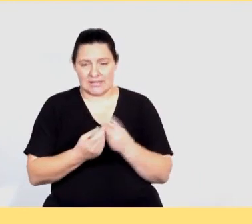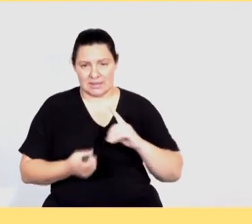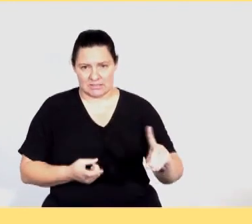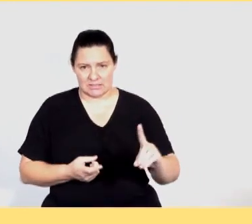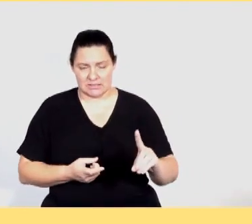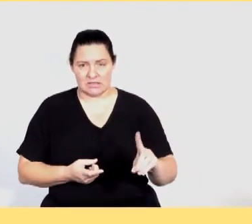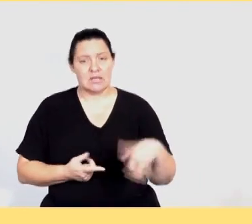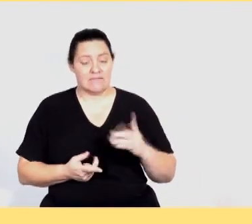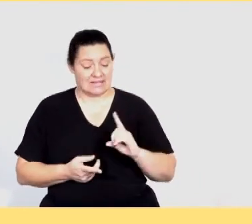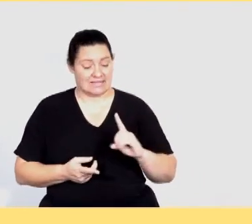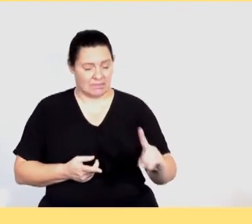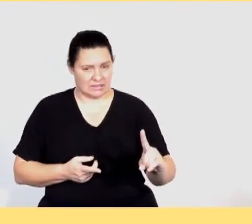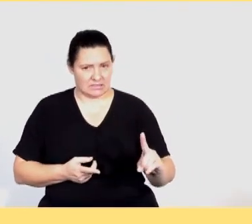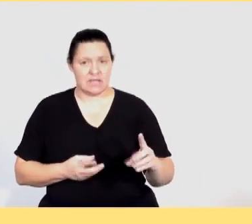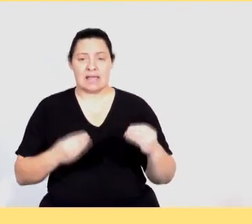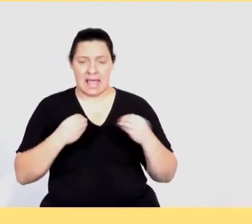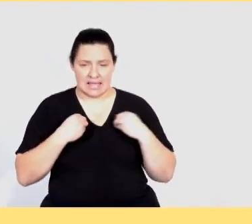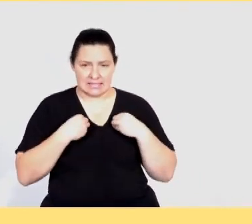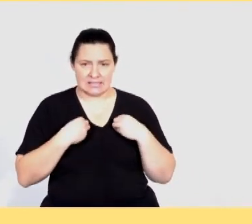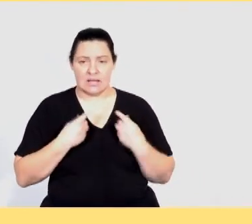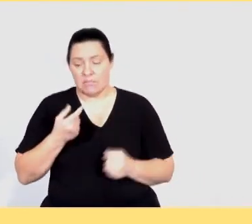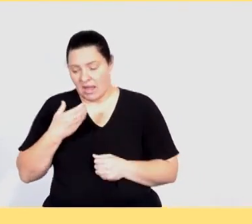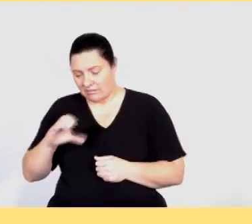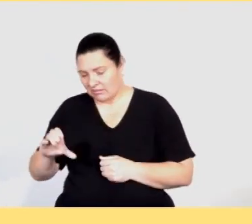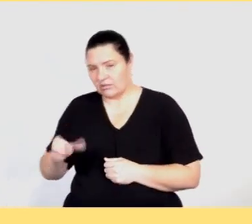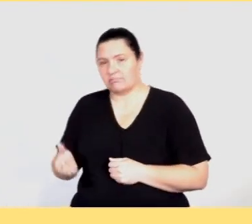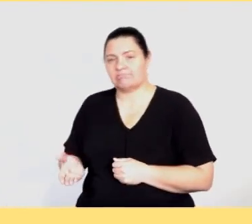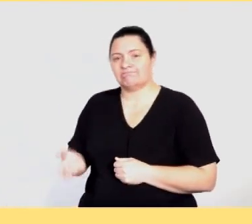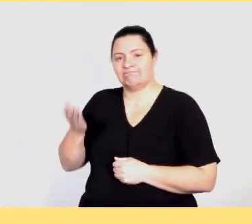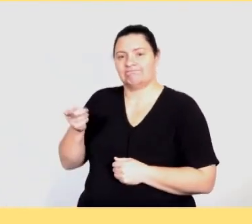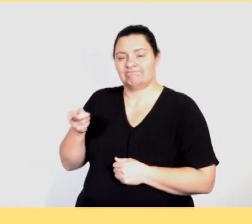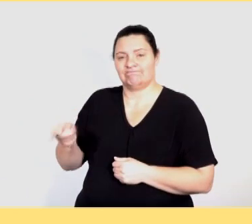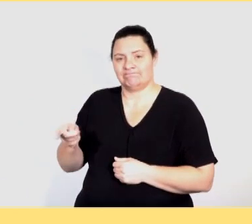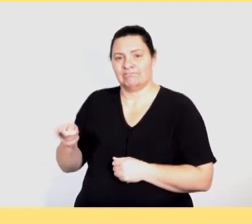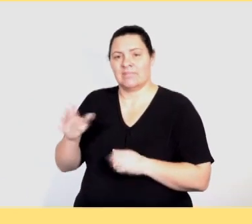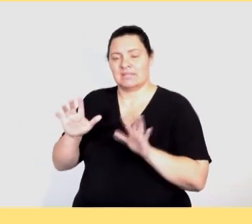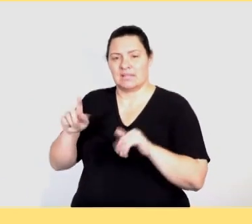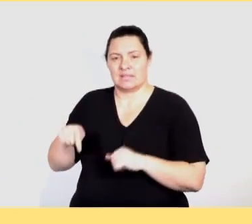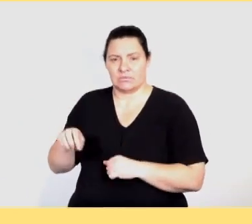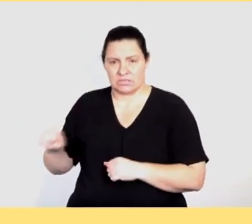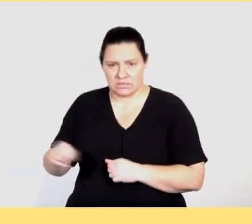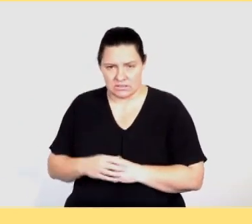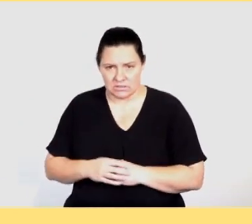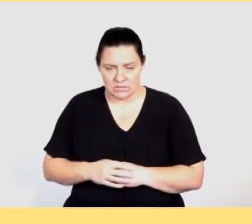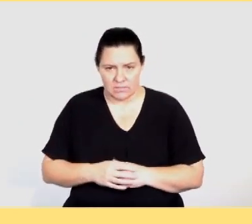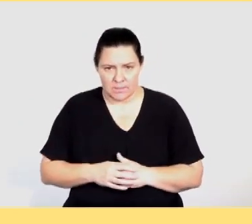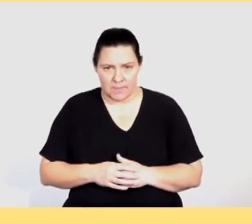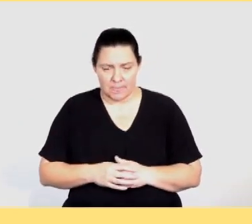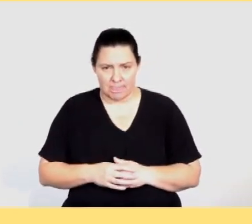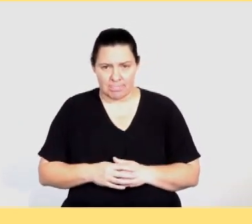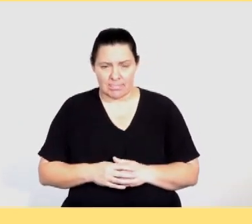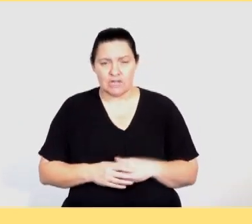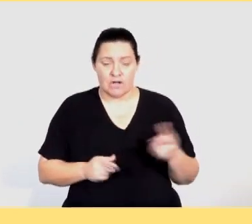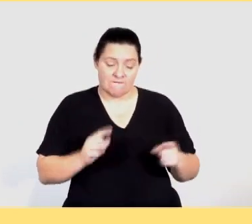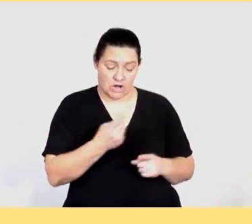stock. Once my trading stock is debited, which is an asset, I come to my assets plus 10,000. And then